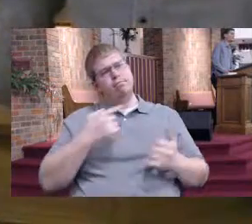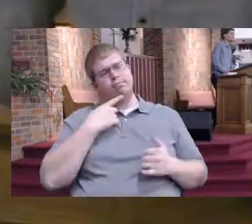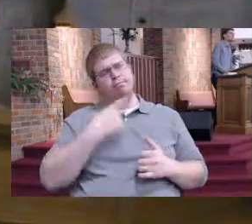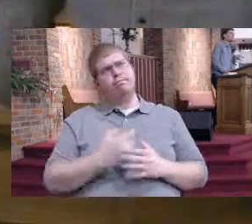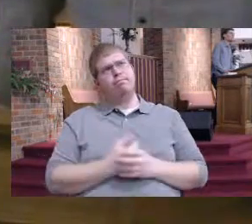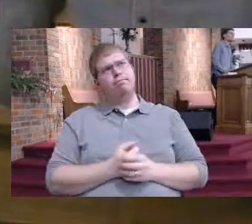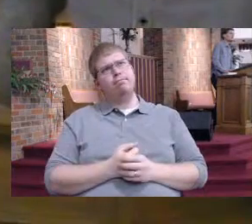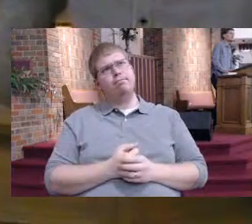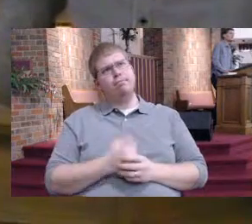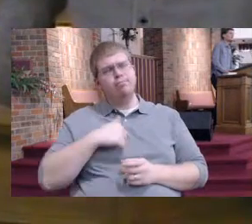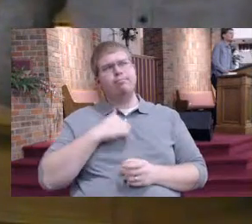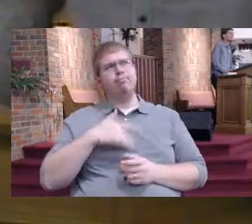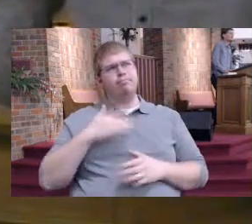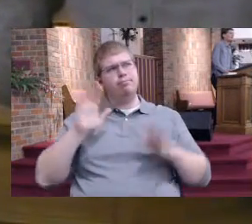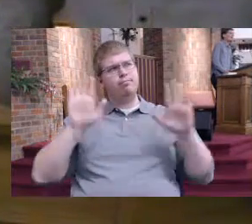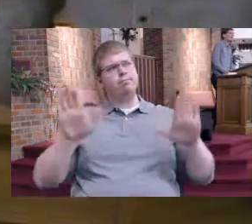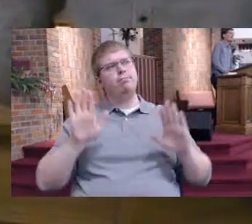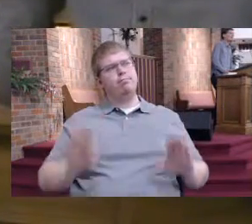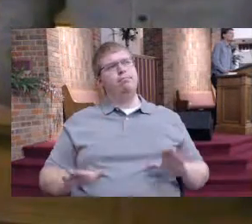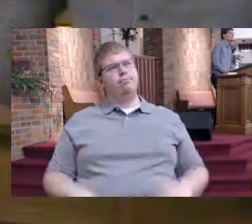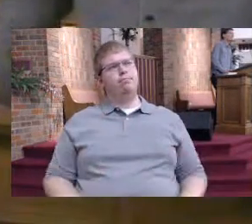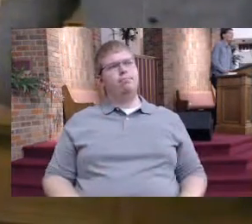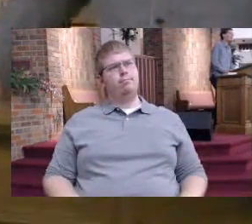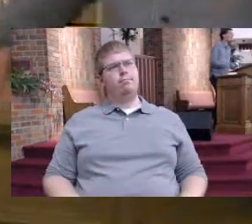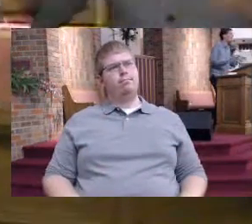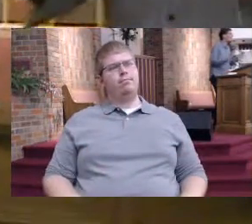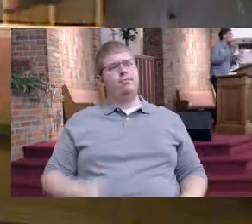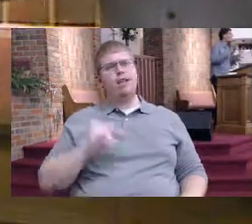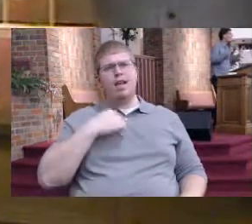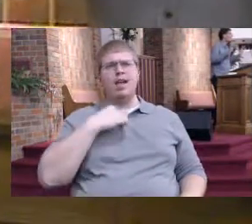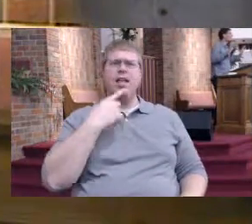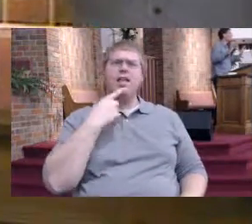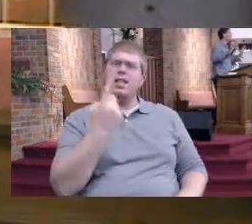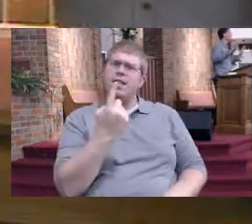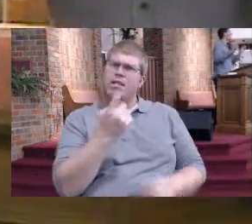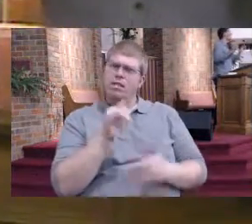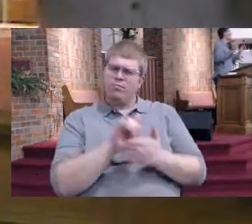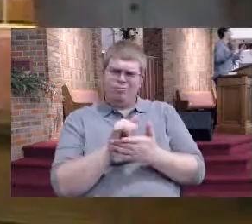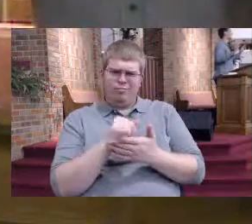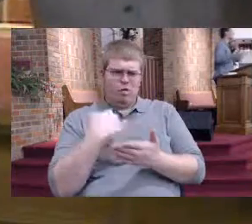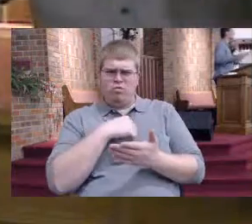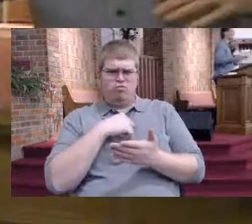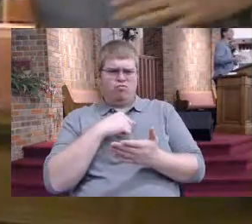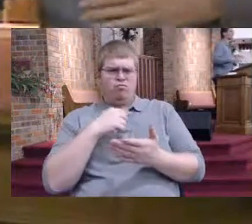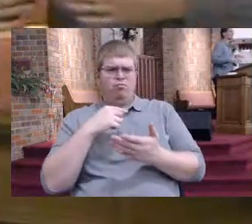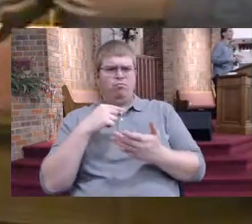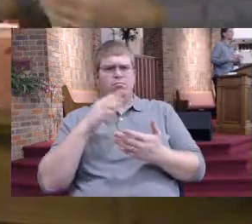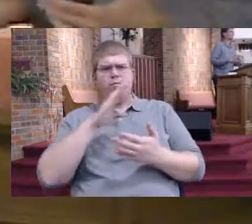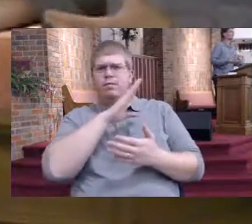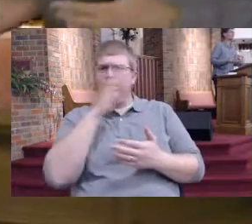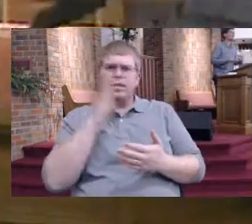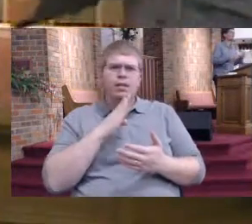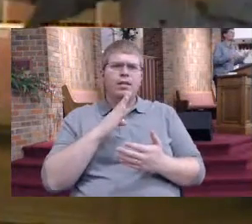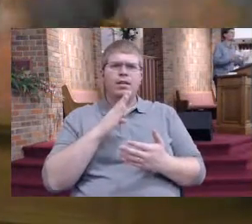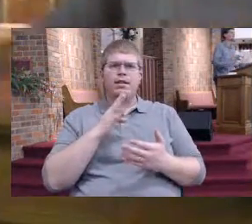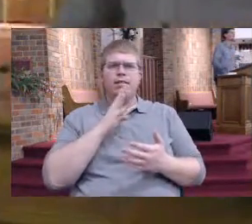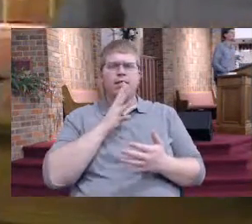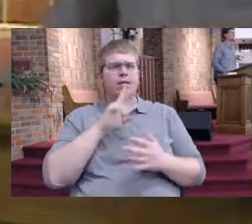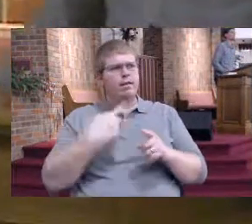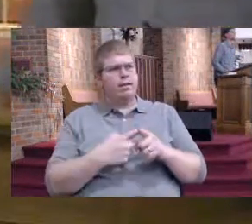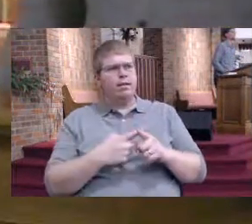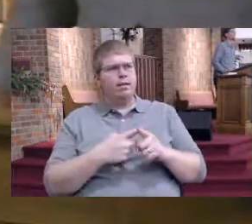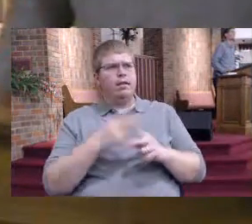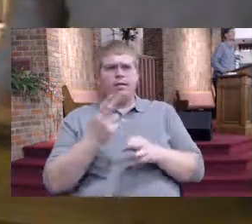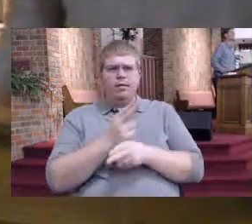you know, I feel great. And he said something that we had never alluded to, we had never mentioned, we had never used it